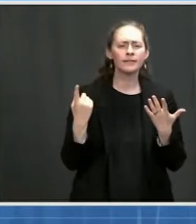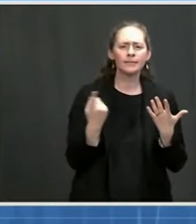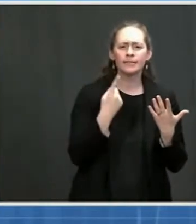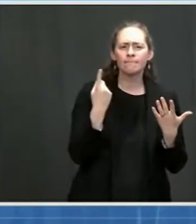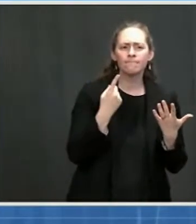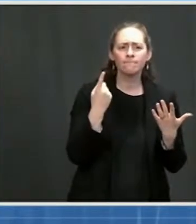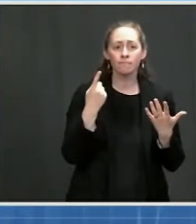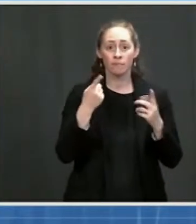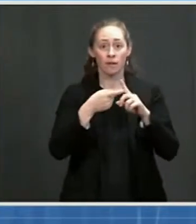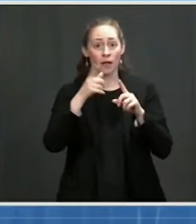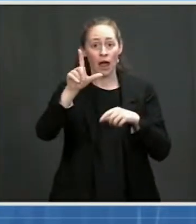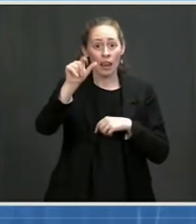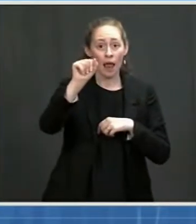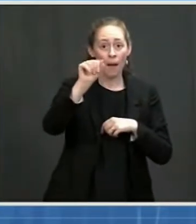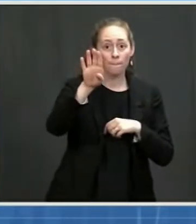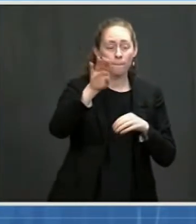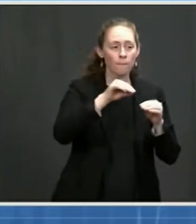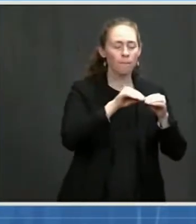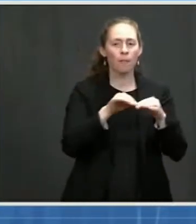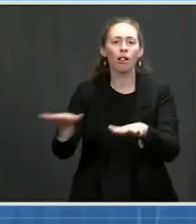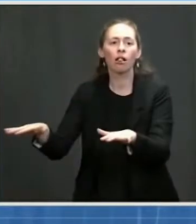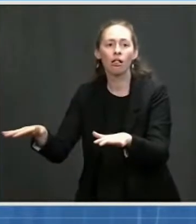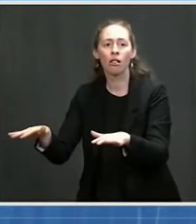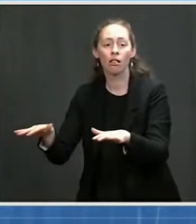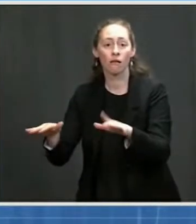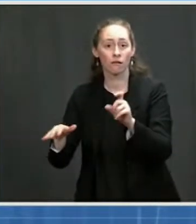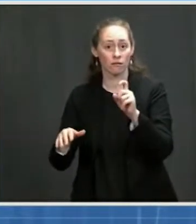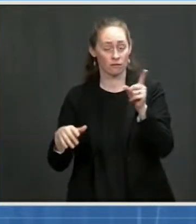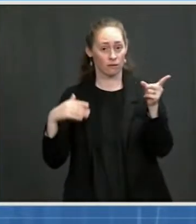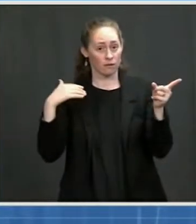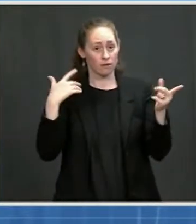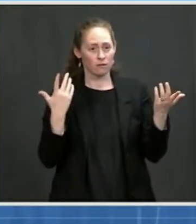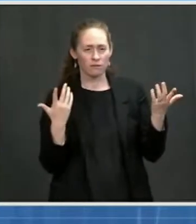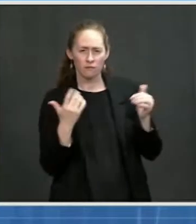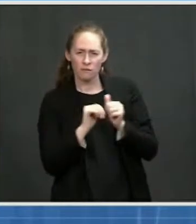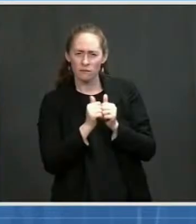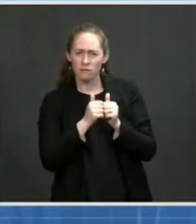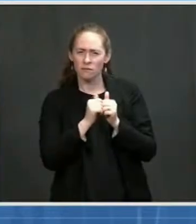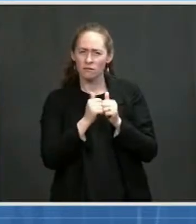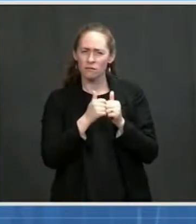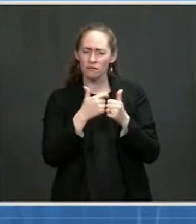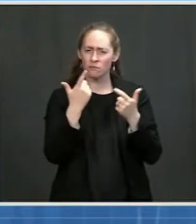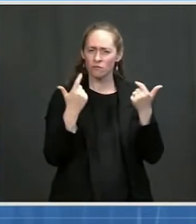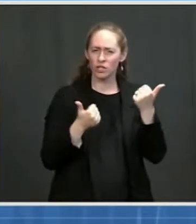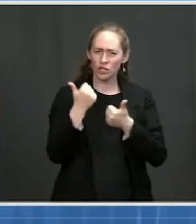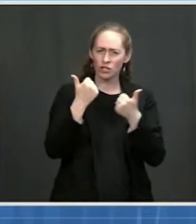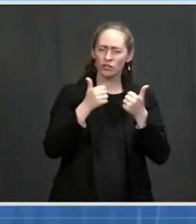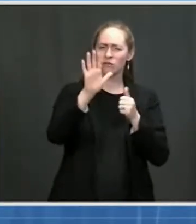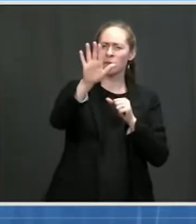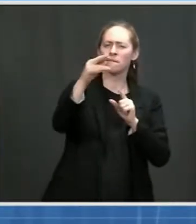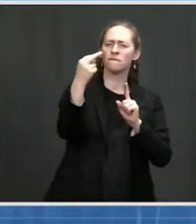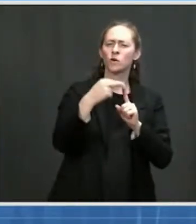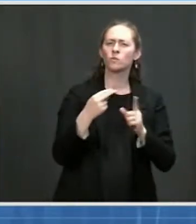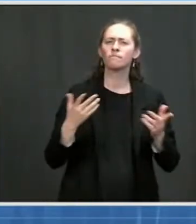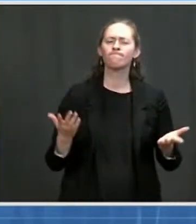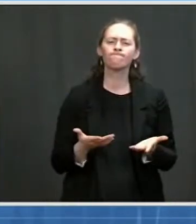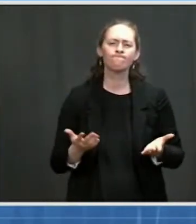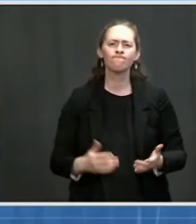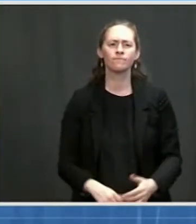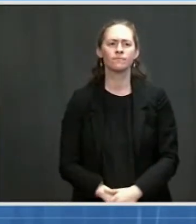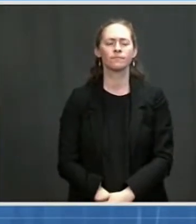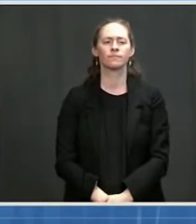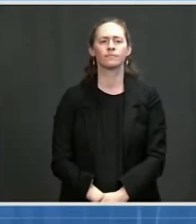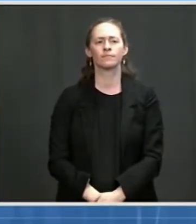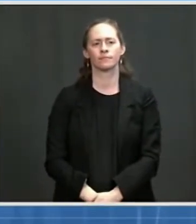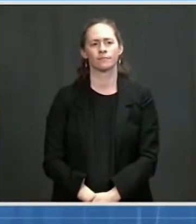lab. I'm just curious what your latest thinking is on that. Yeah, as I've said many